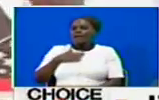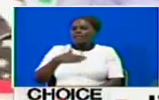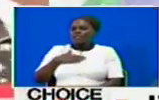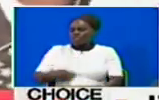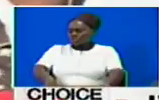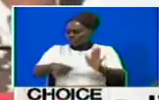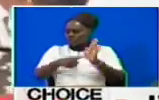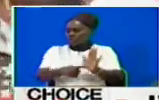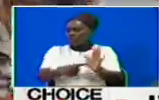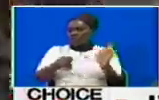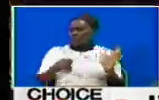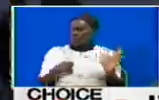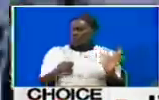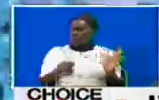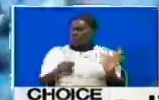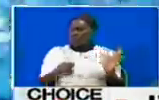wamenifanyia.